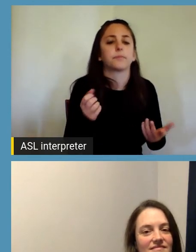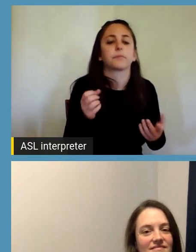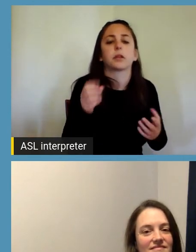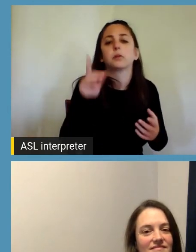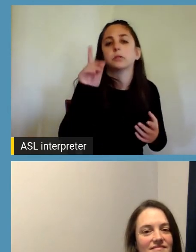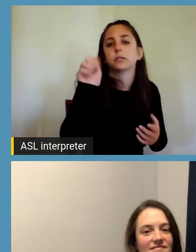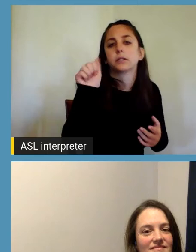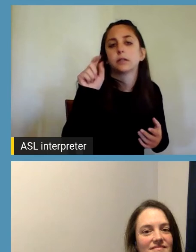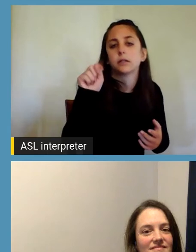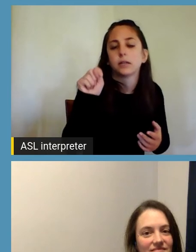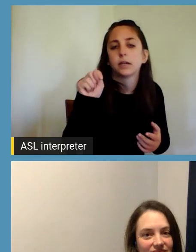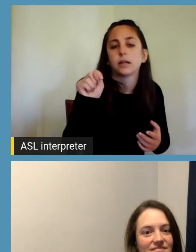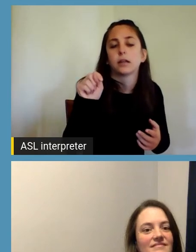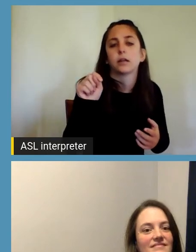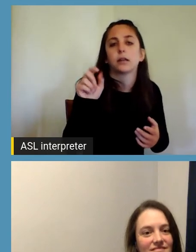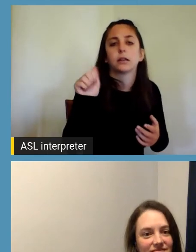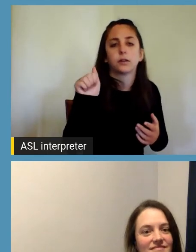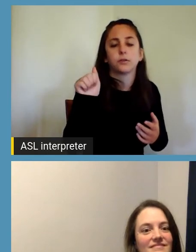and resources?